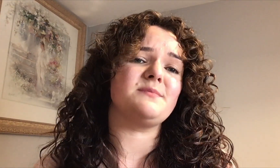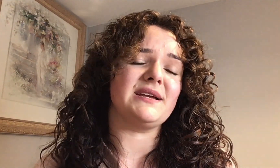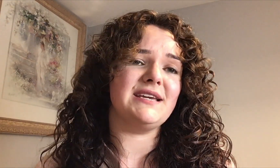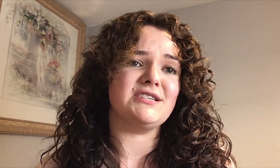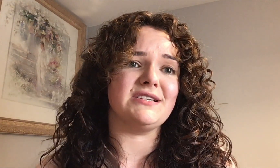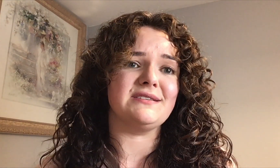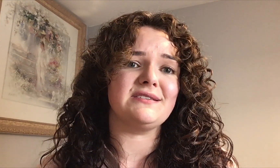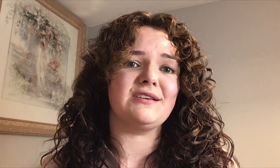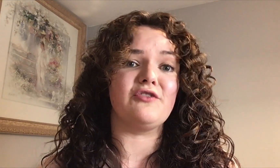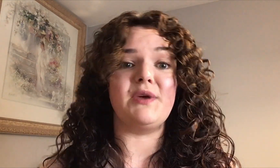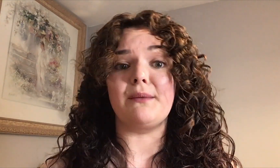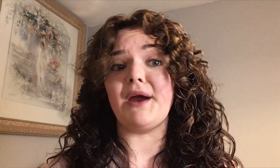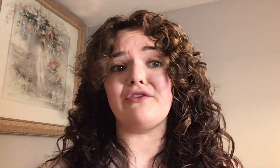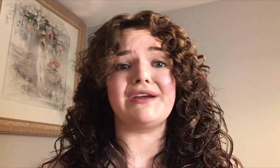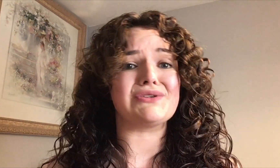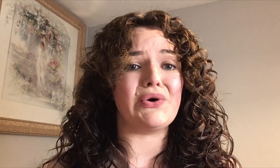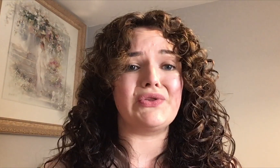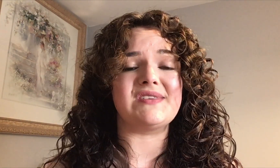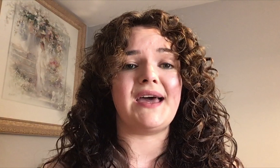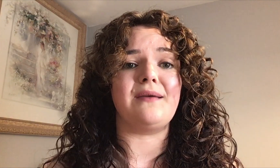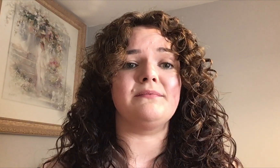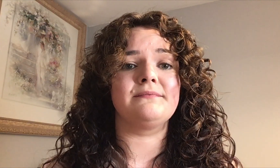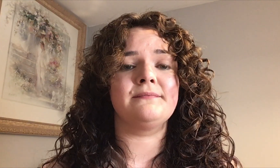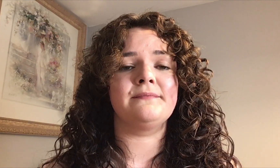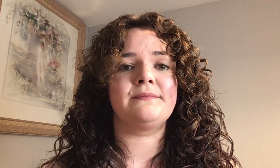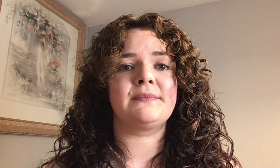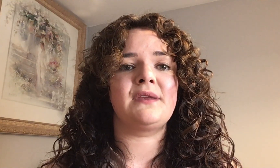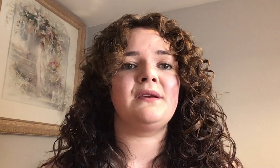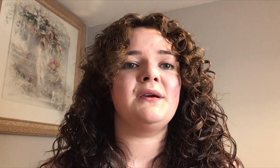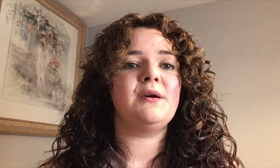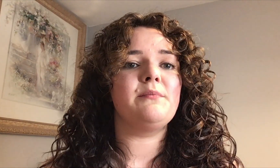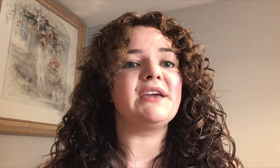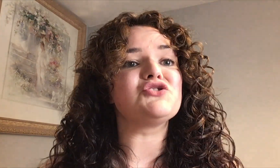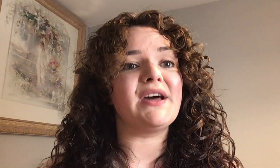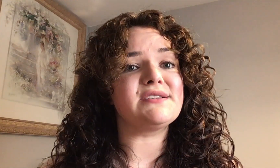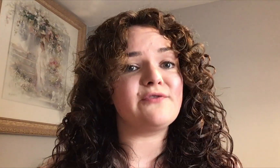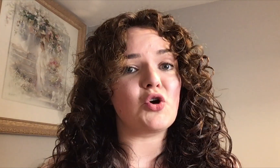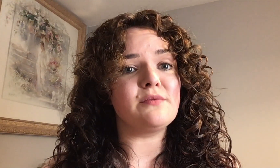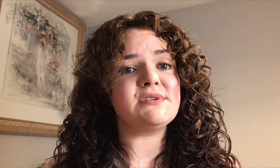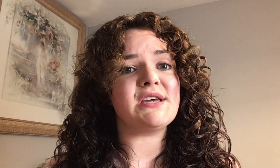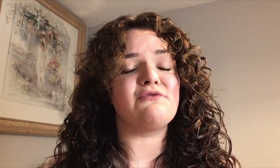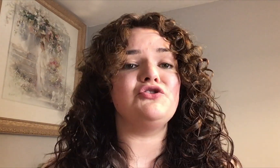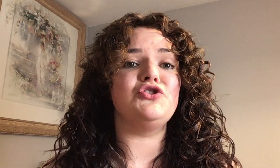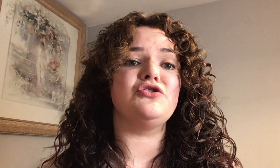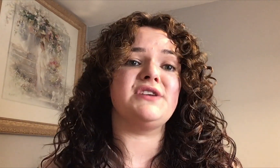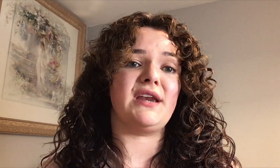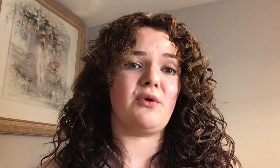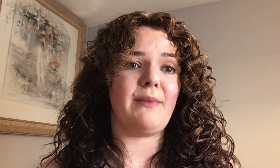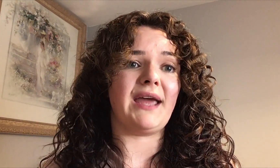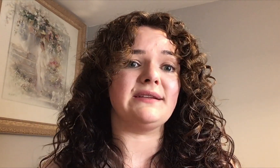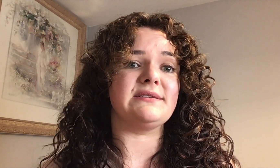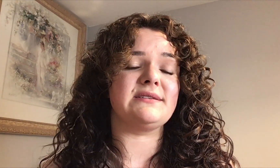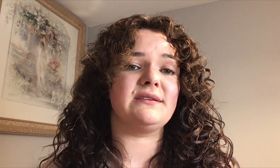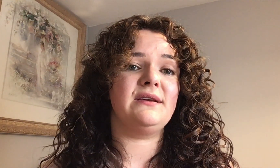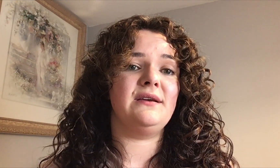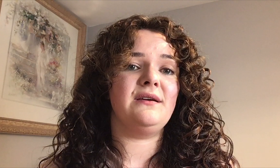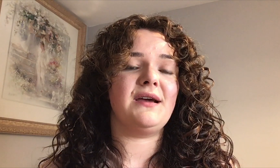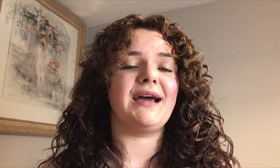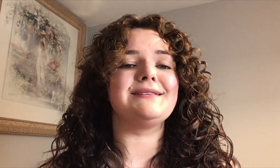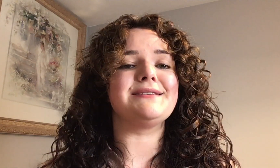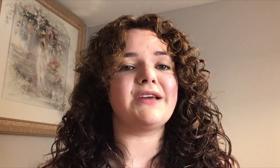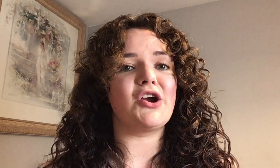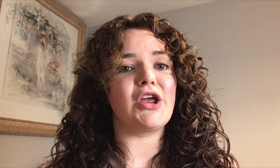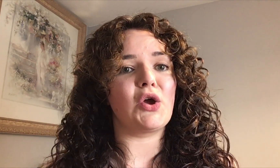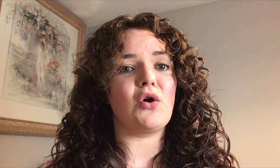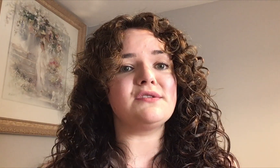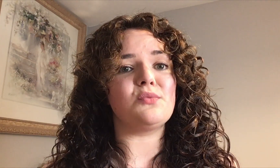unrealistic expectations of being perfect all the time. Being transformed and renewed in our minds